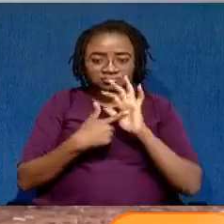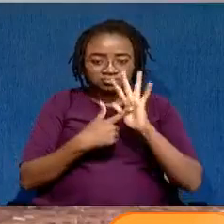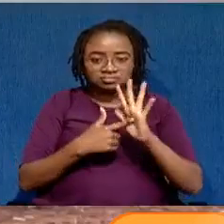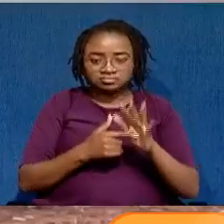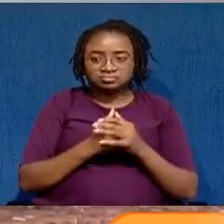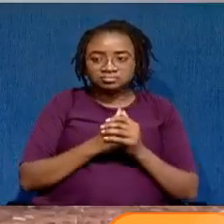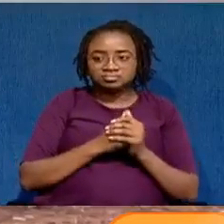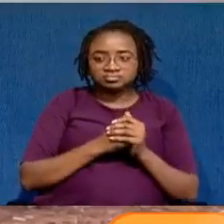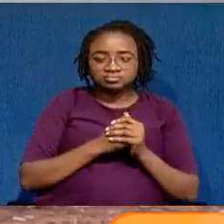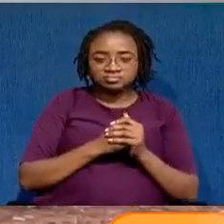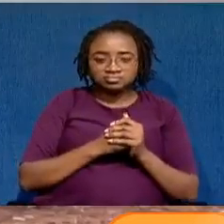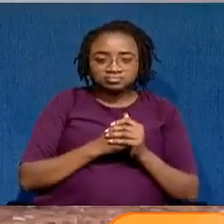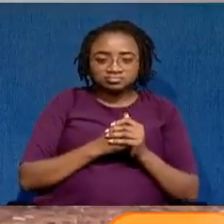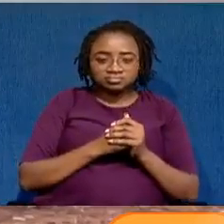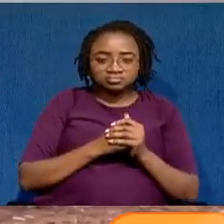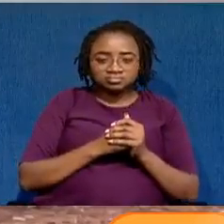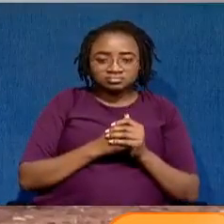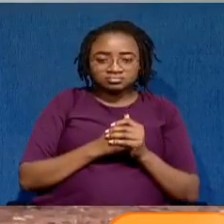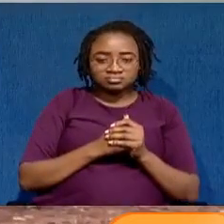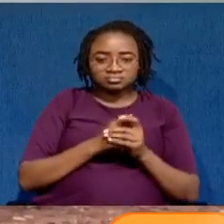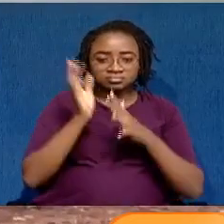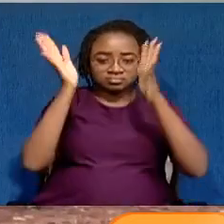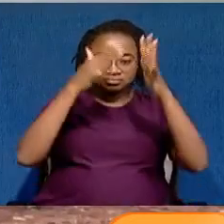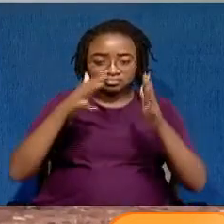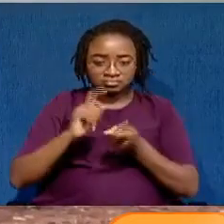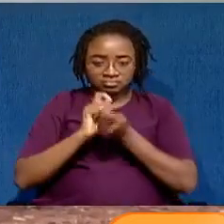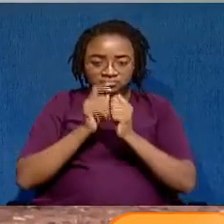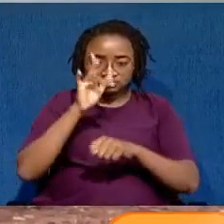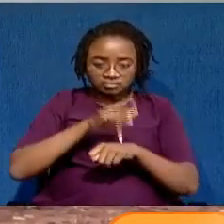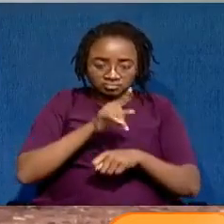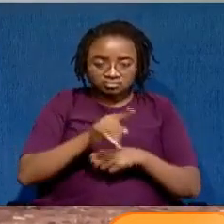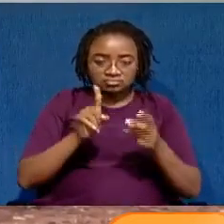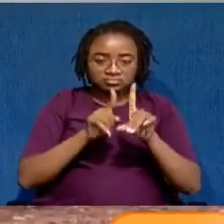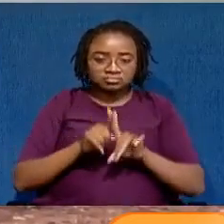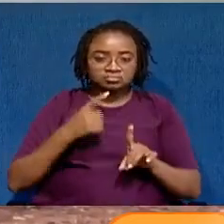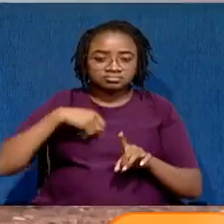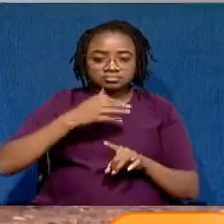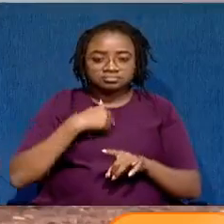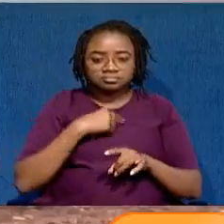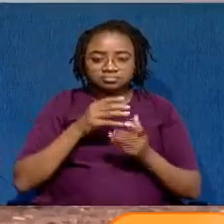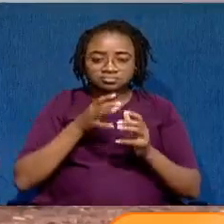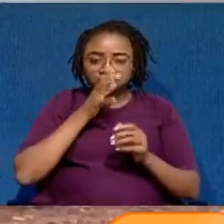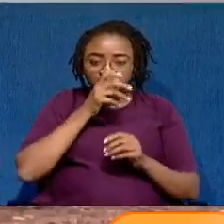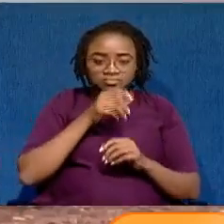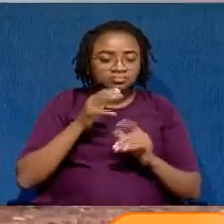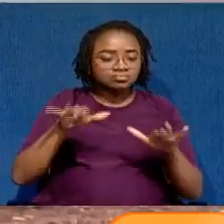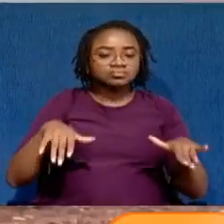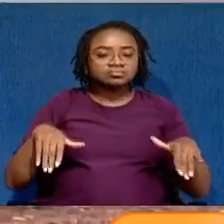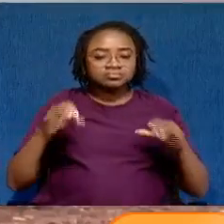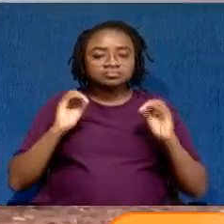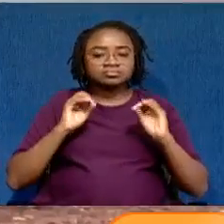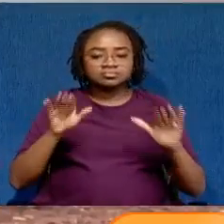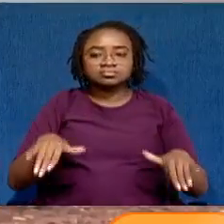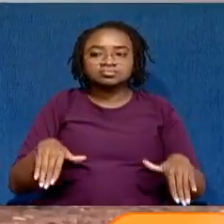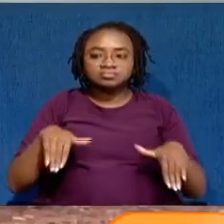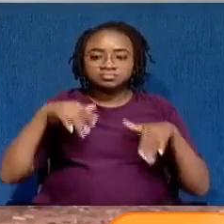example, soil-borne diseases were also affected by climate change, because of course if you don't have source of water, you have to wait for the rains to come. And